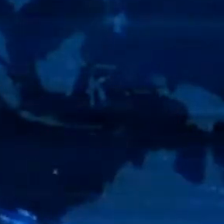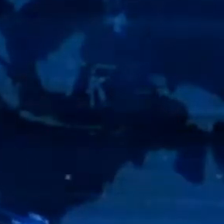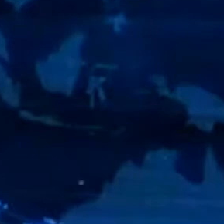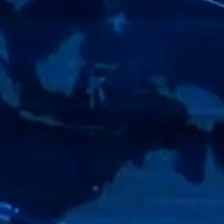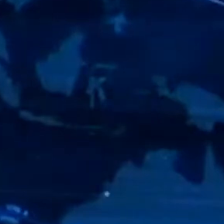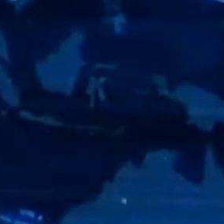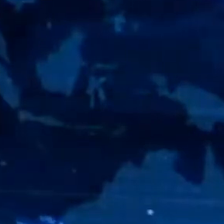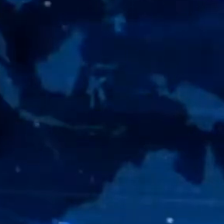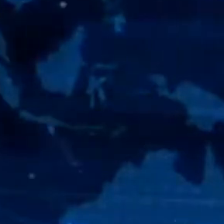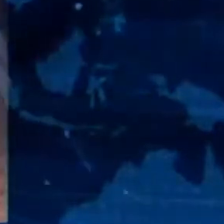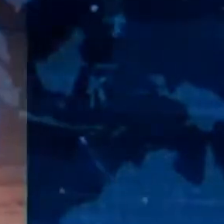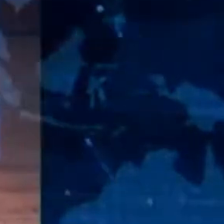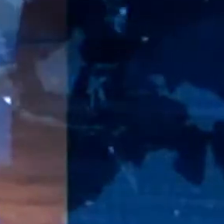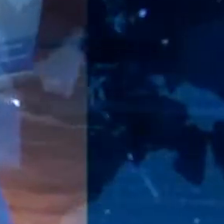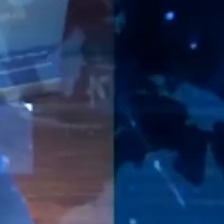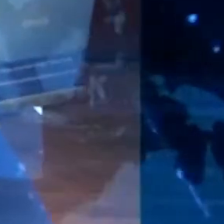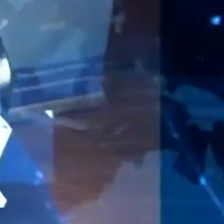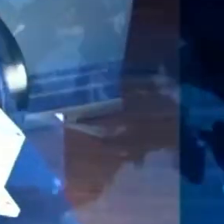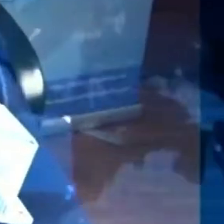science,